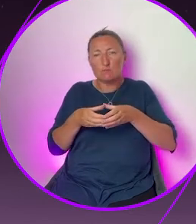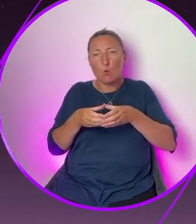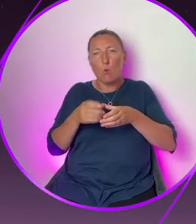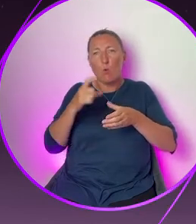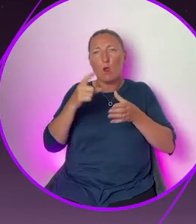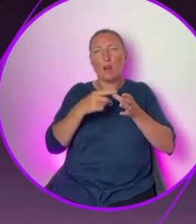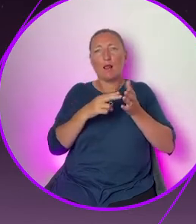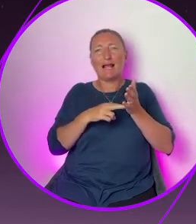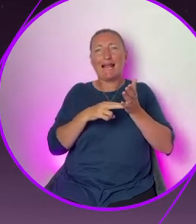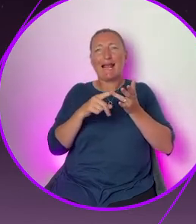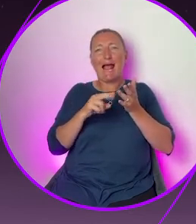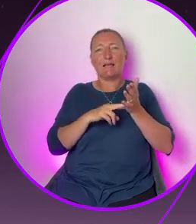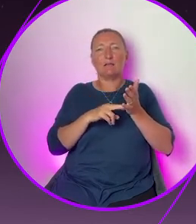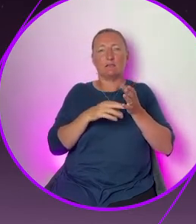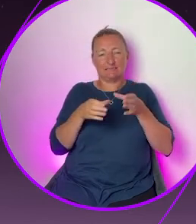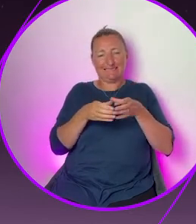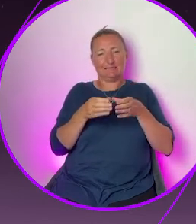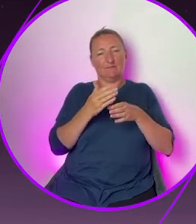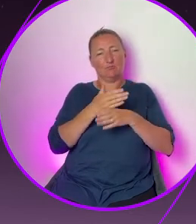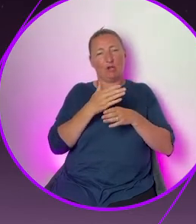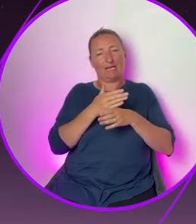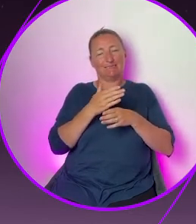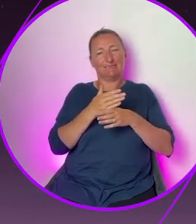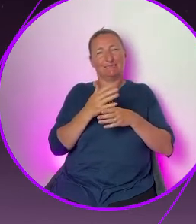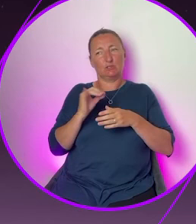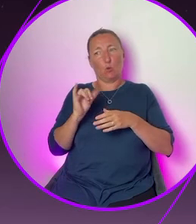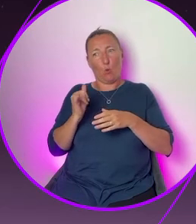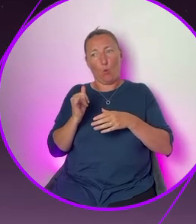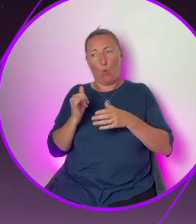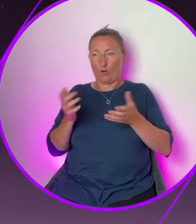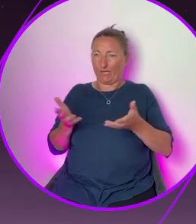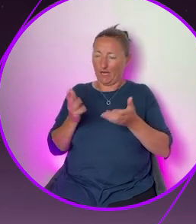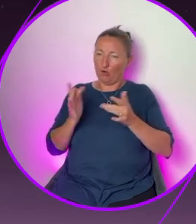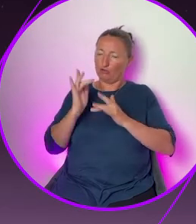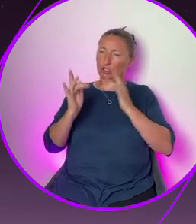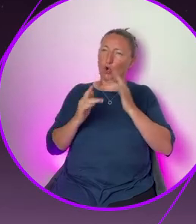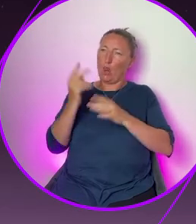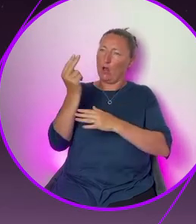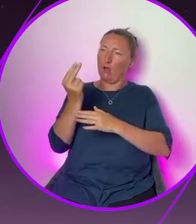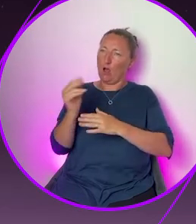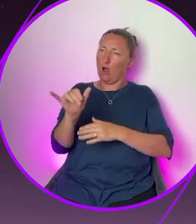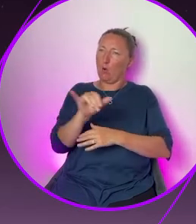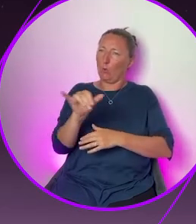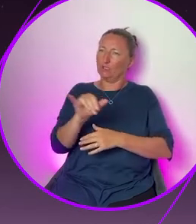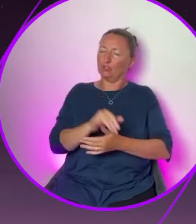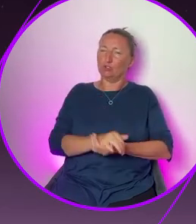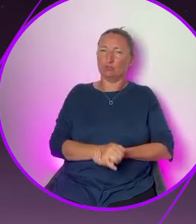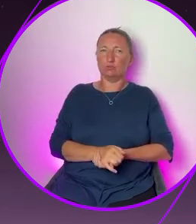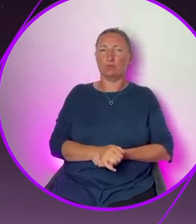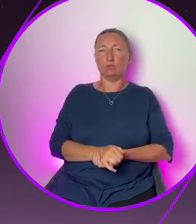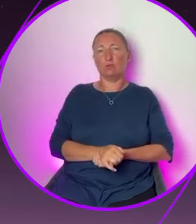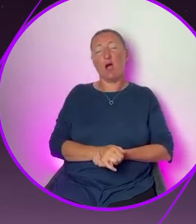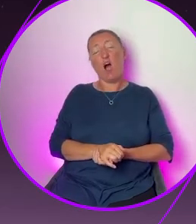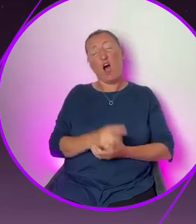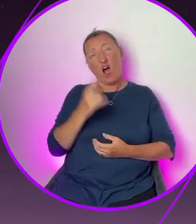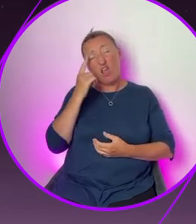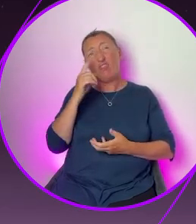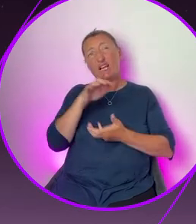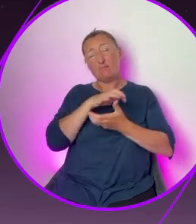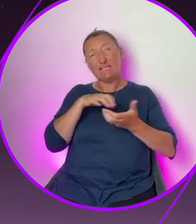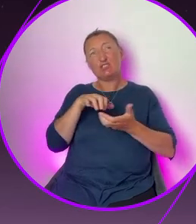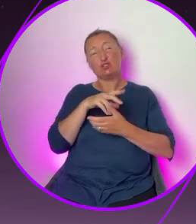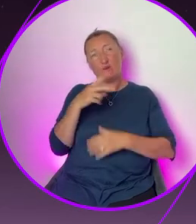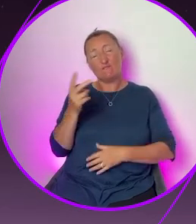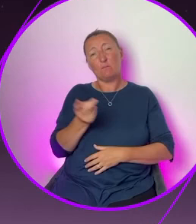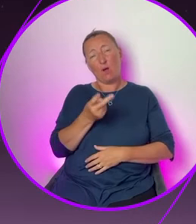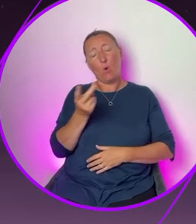practices. A set of practices, okay. It's difficult to say. I think that there's probably a mixture of both things happening, actually, because